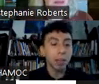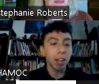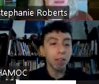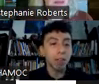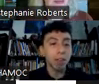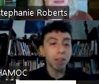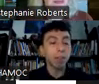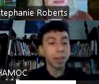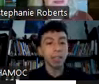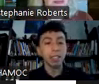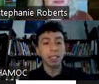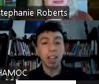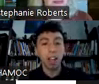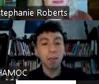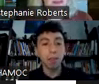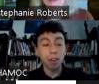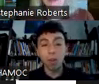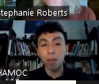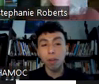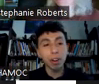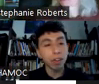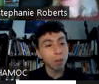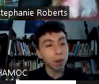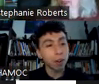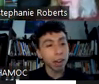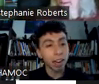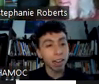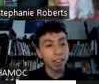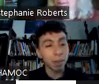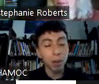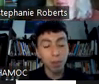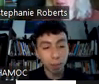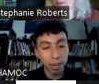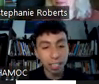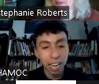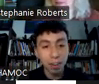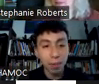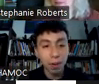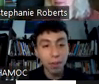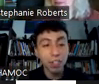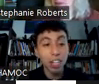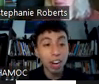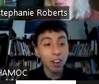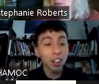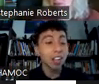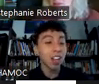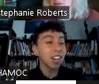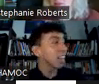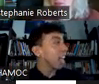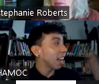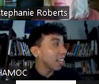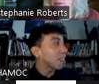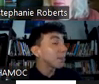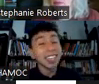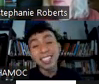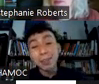different aspects of the piece. Nicole, very great work and a beautiful piece. Thank you for sharing your thoughts on